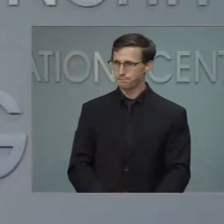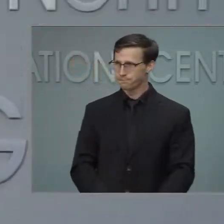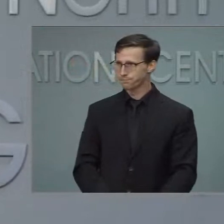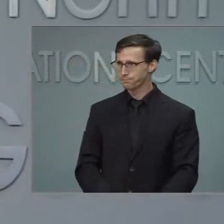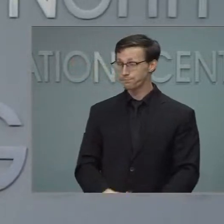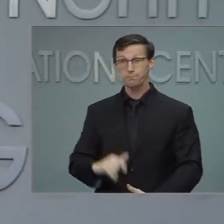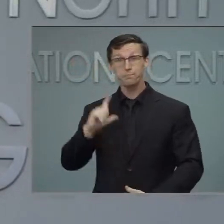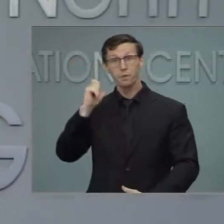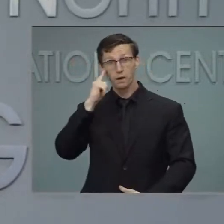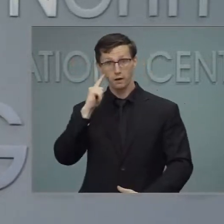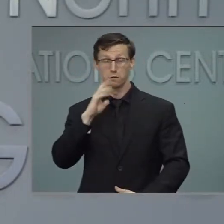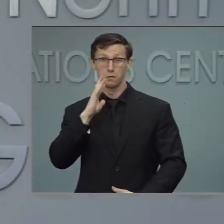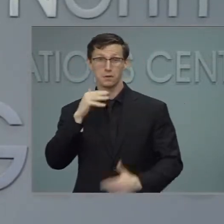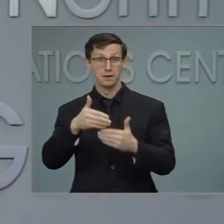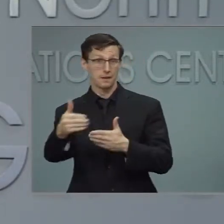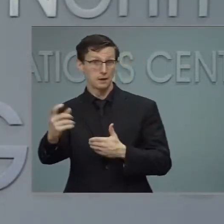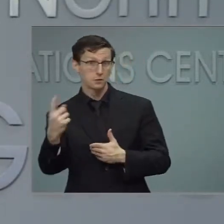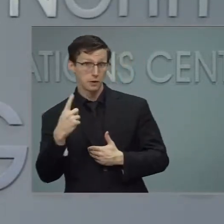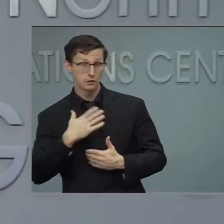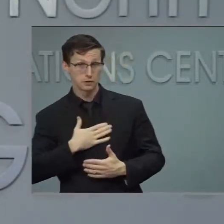Next question, please.